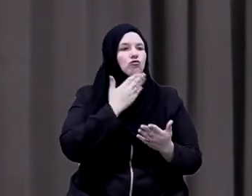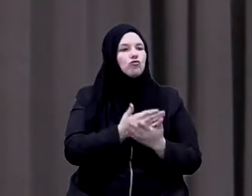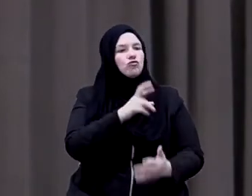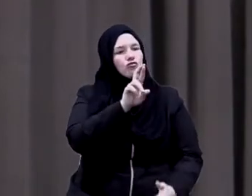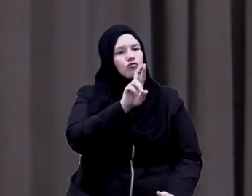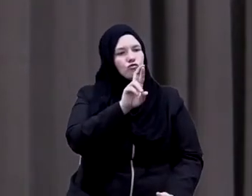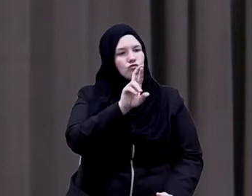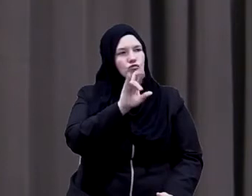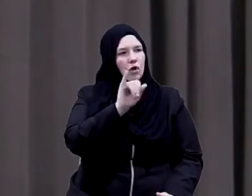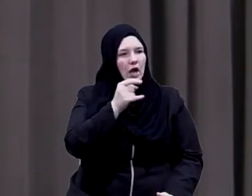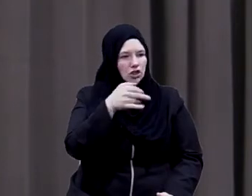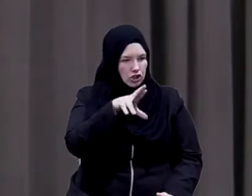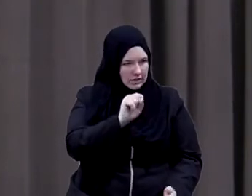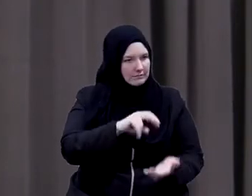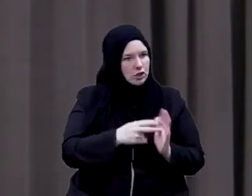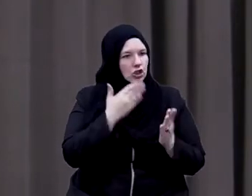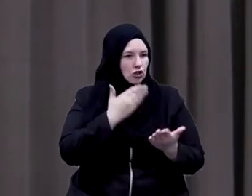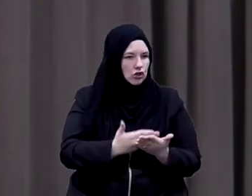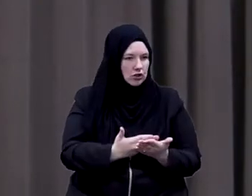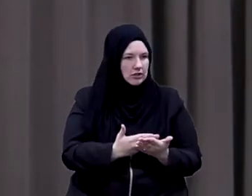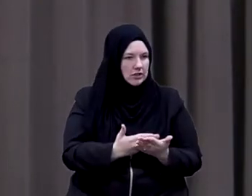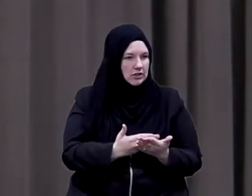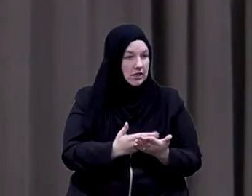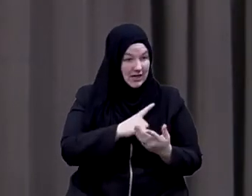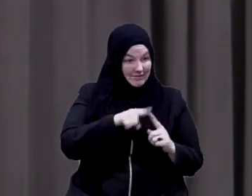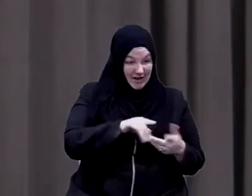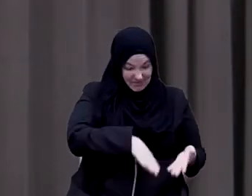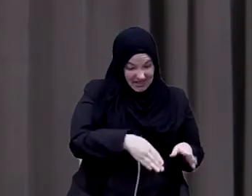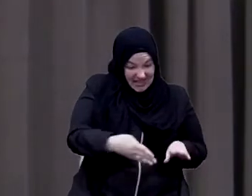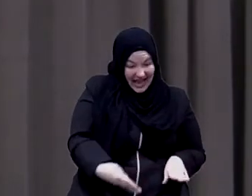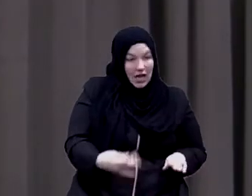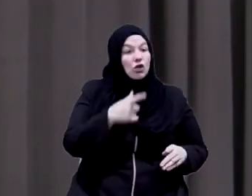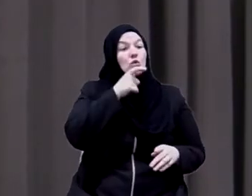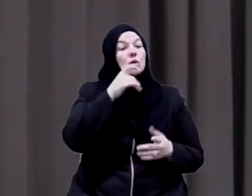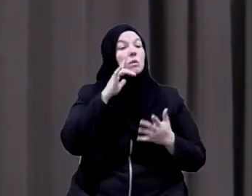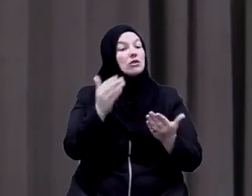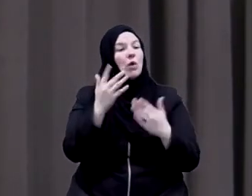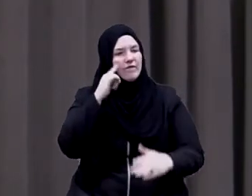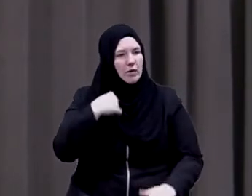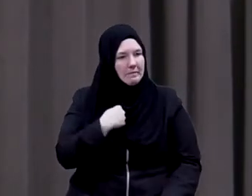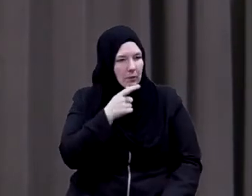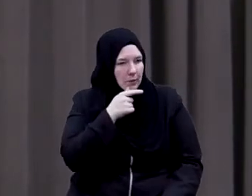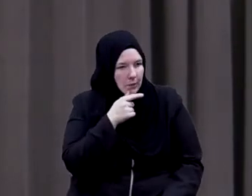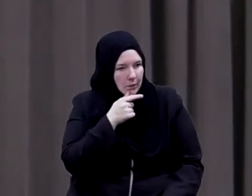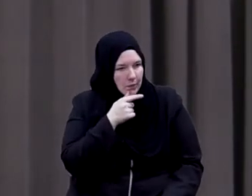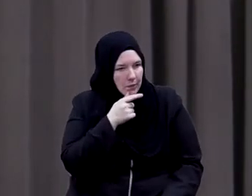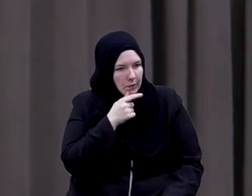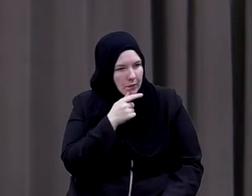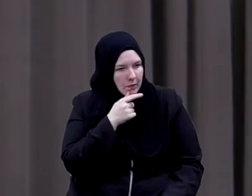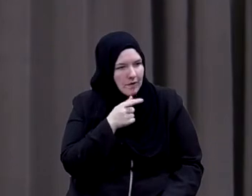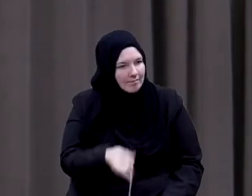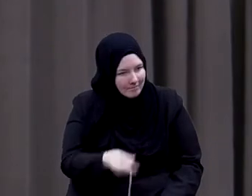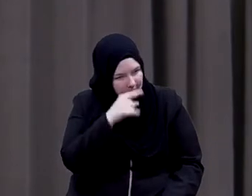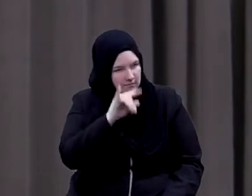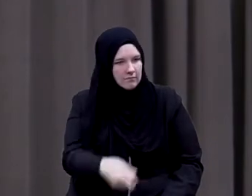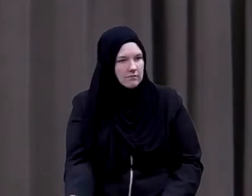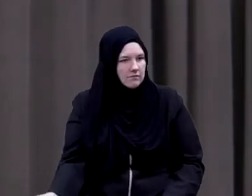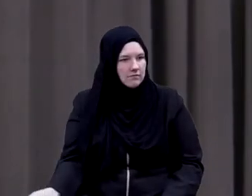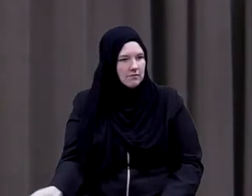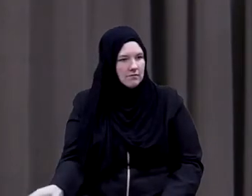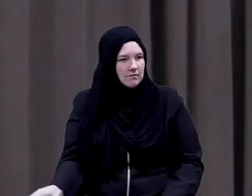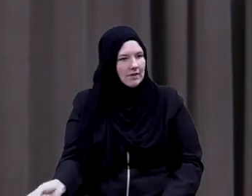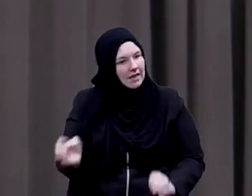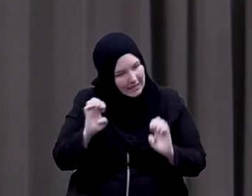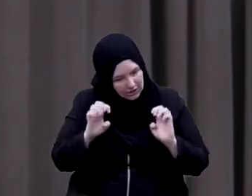righteous than to make prayer for you. May Allah subhanahu wa ta'ala guide our children and